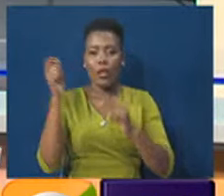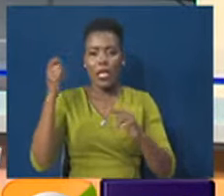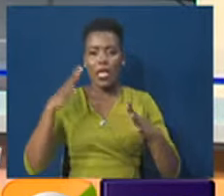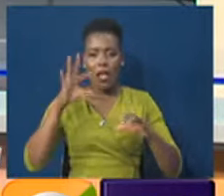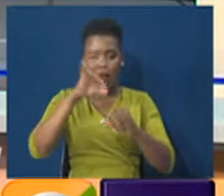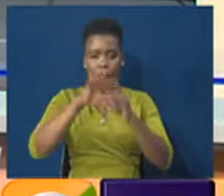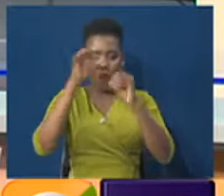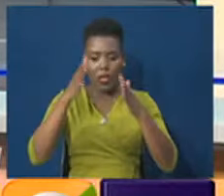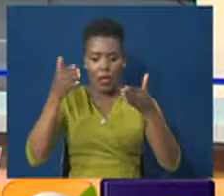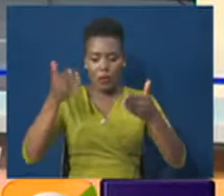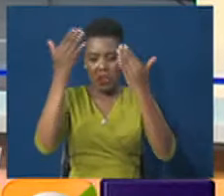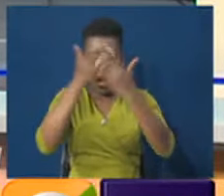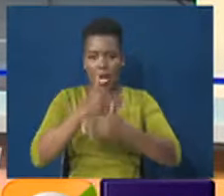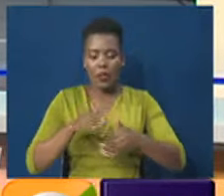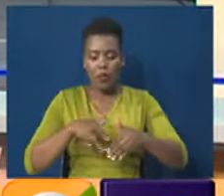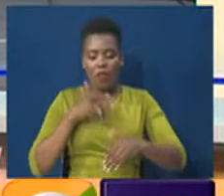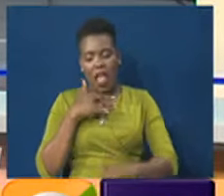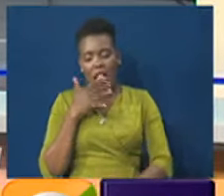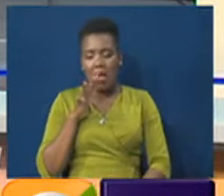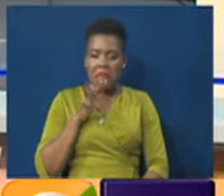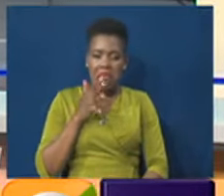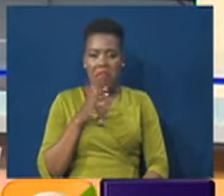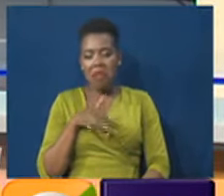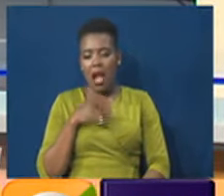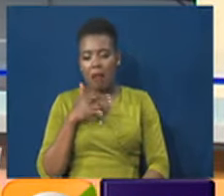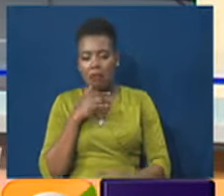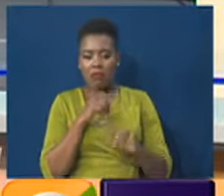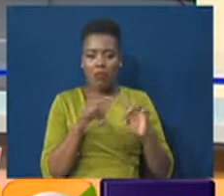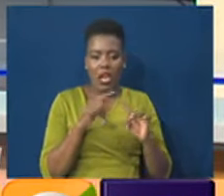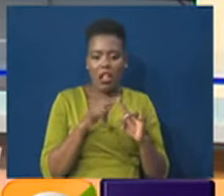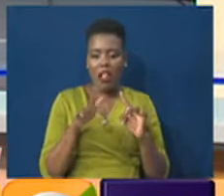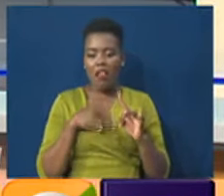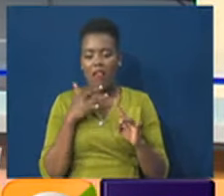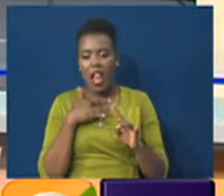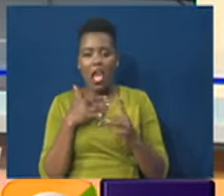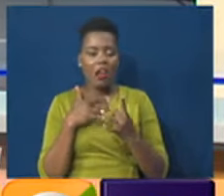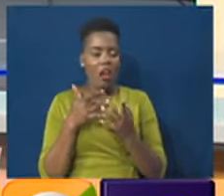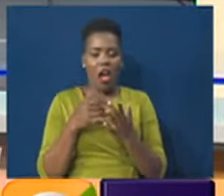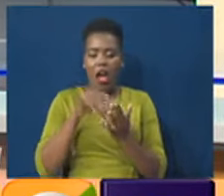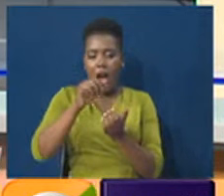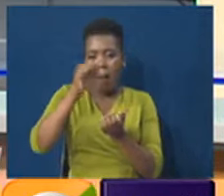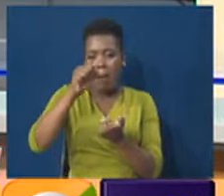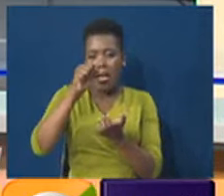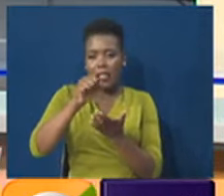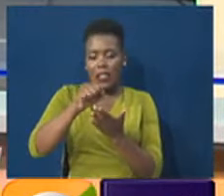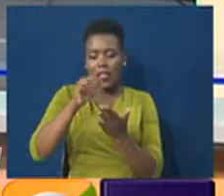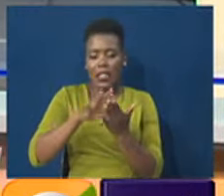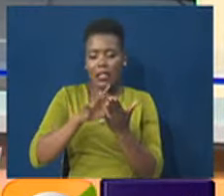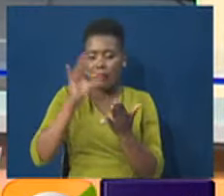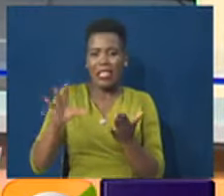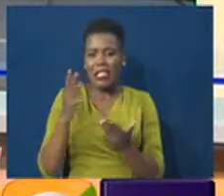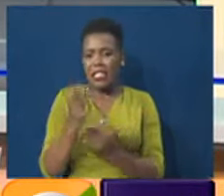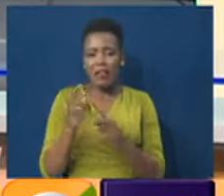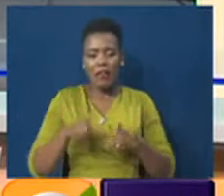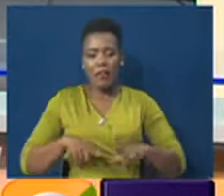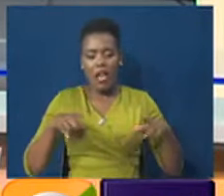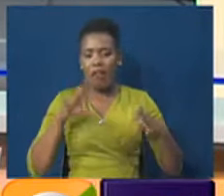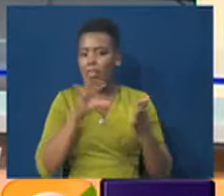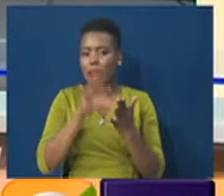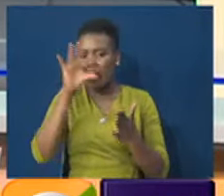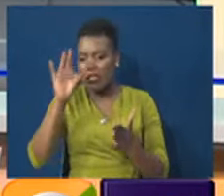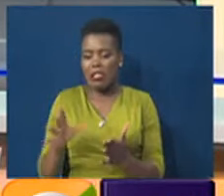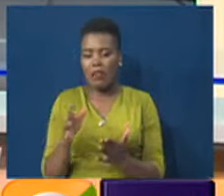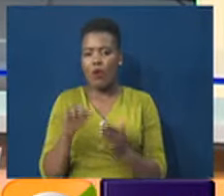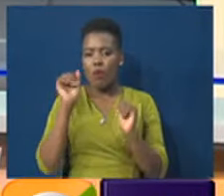voter tonight who feels or is experiencing a squeezed household budget because of the cost of living crisis, a limited or